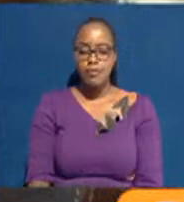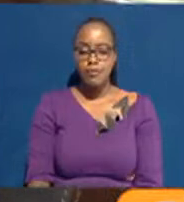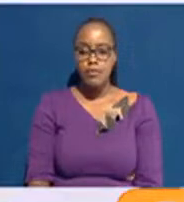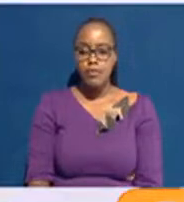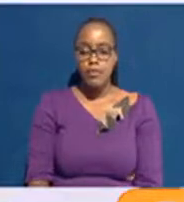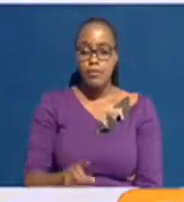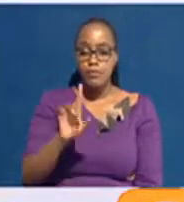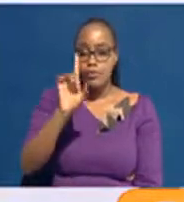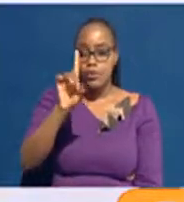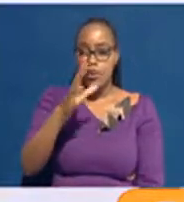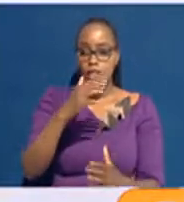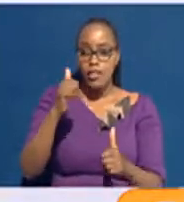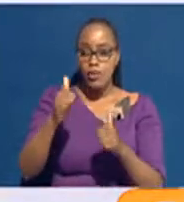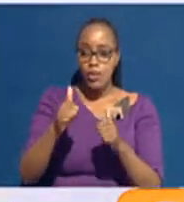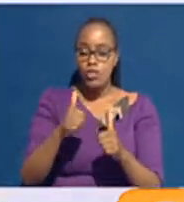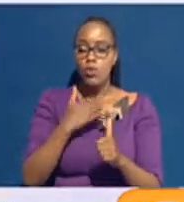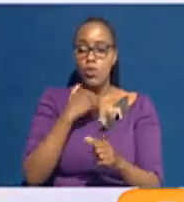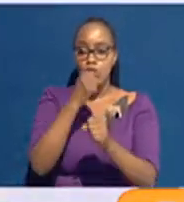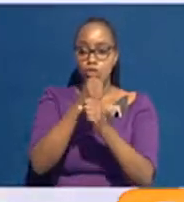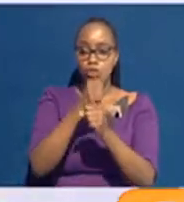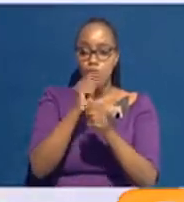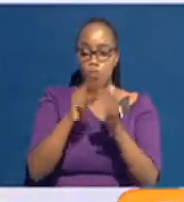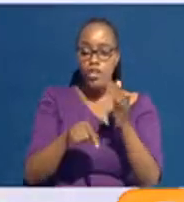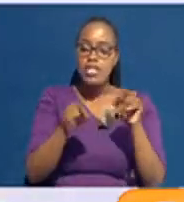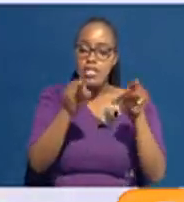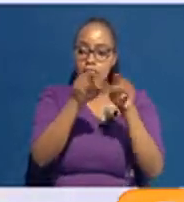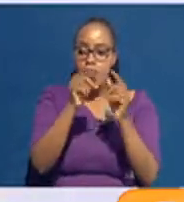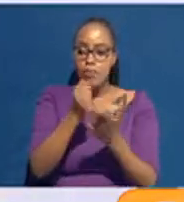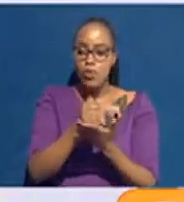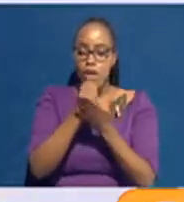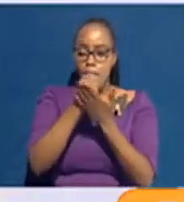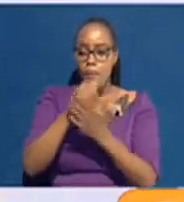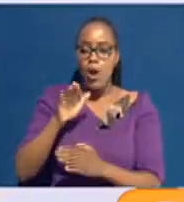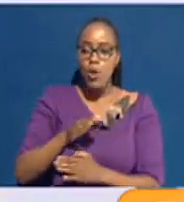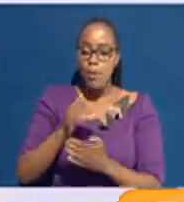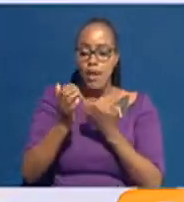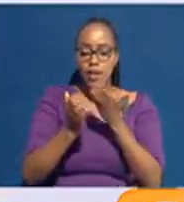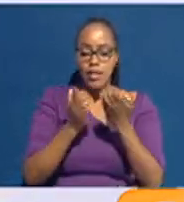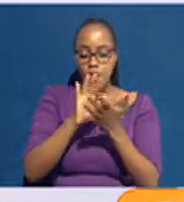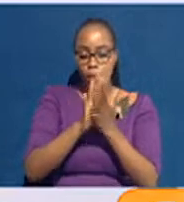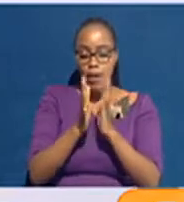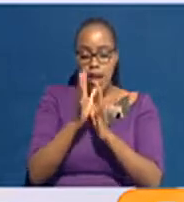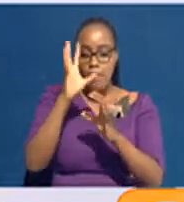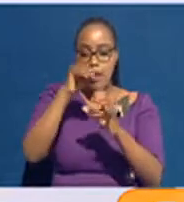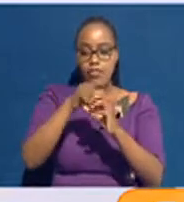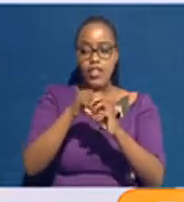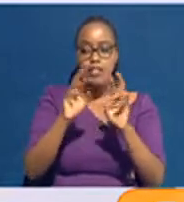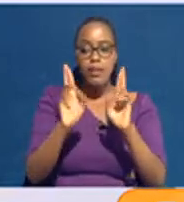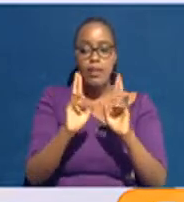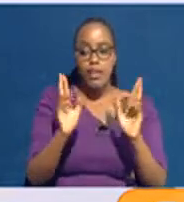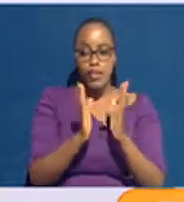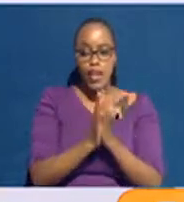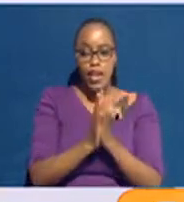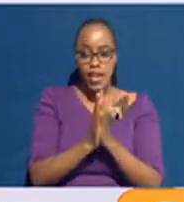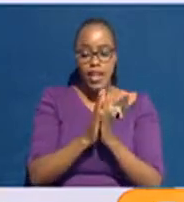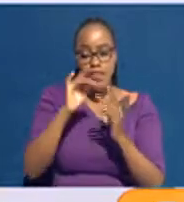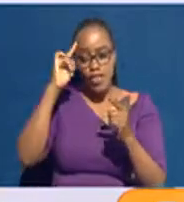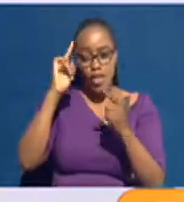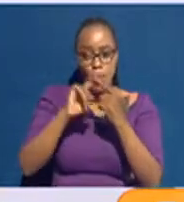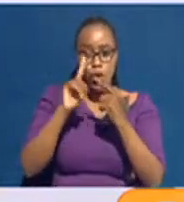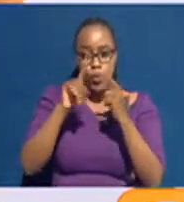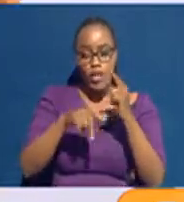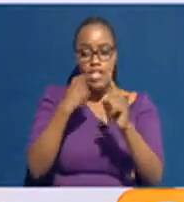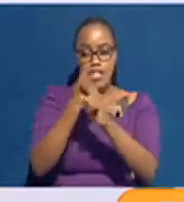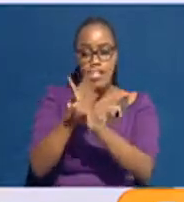One of the things we were seeking to do is also to help our women entrepreneurs become investment ready. And the idea is at, you know,